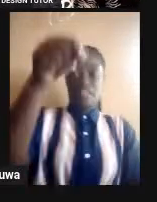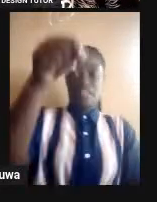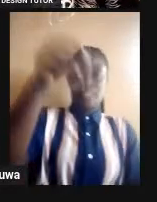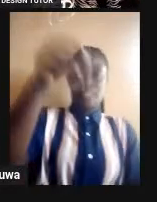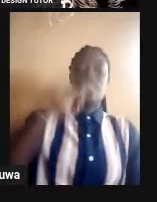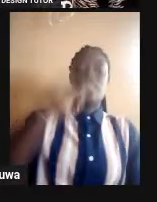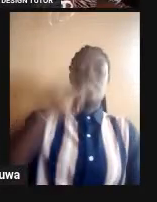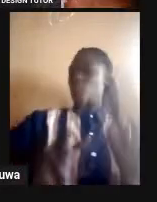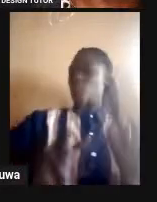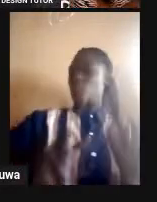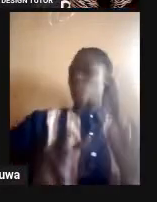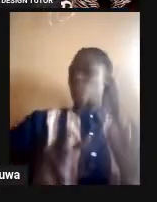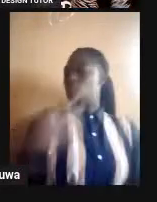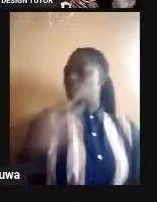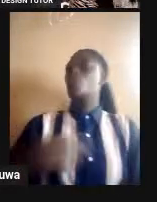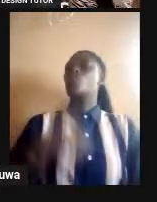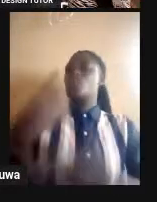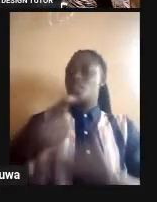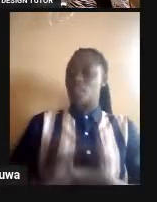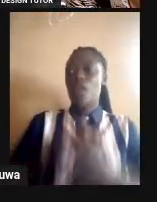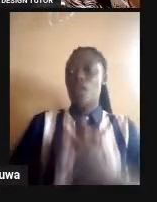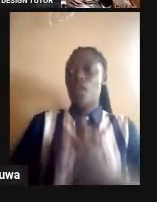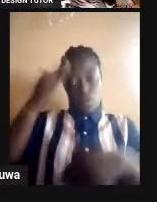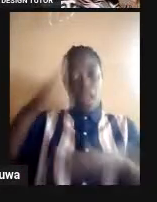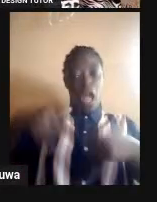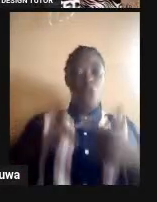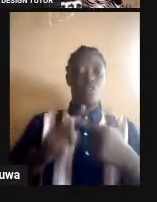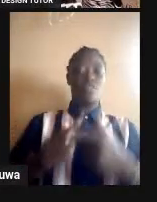is proportion. Next slide, please.